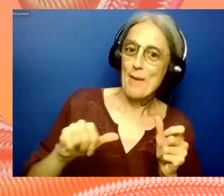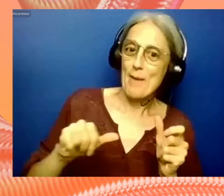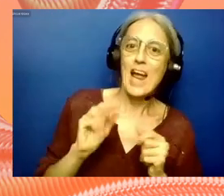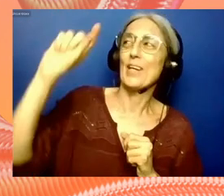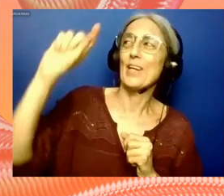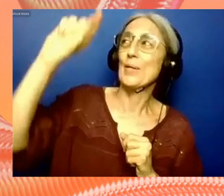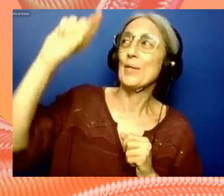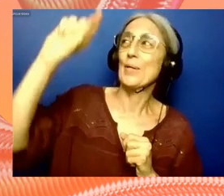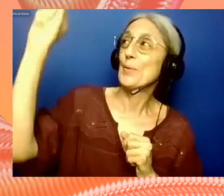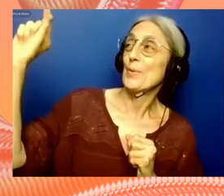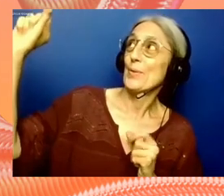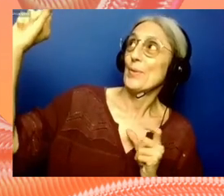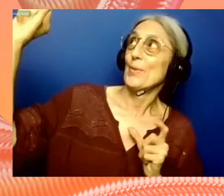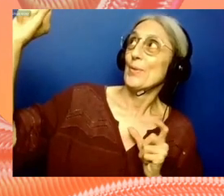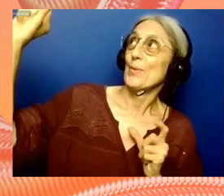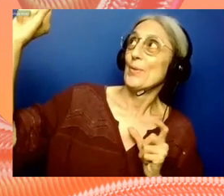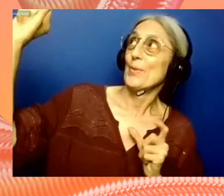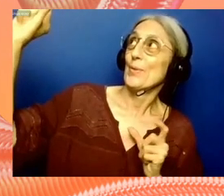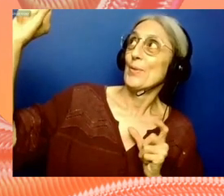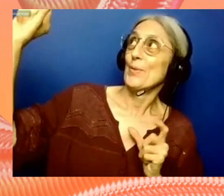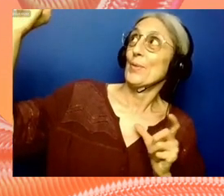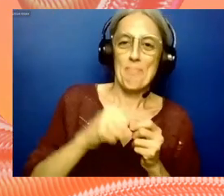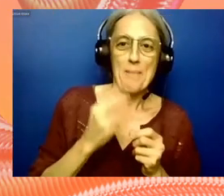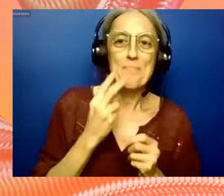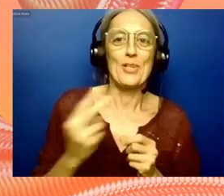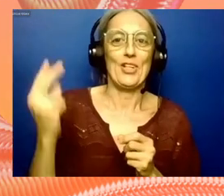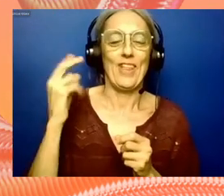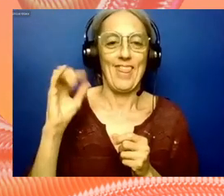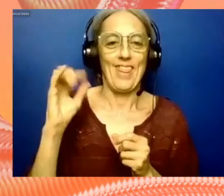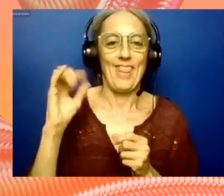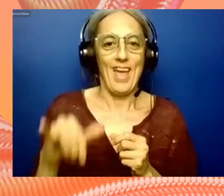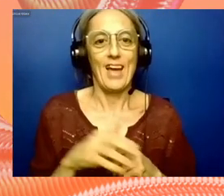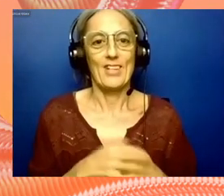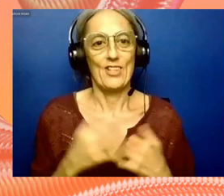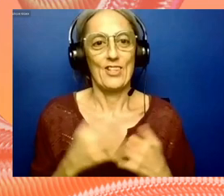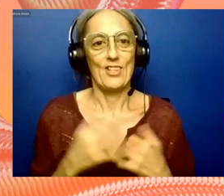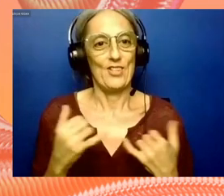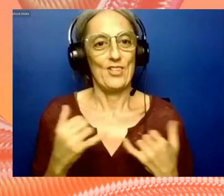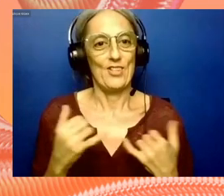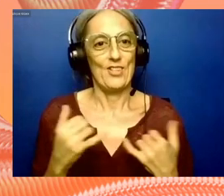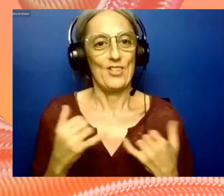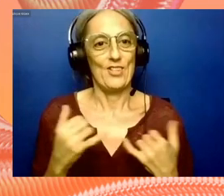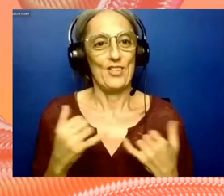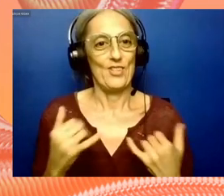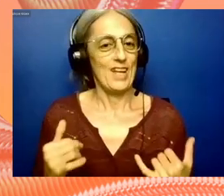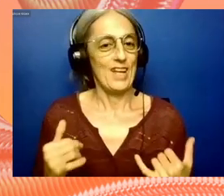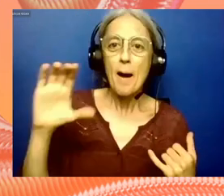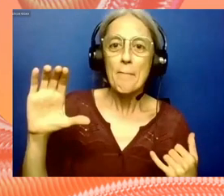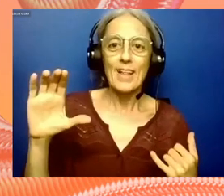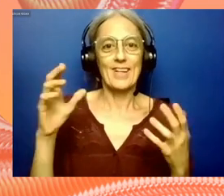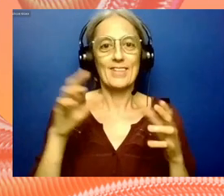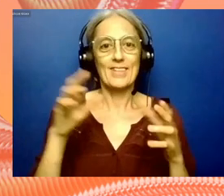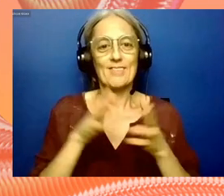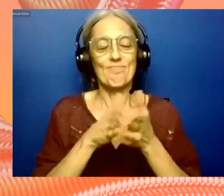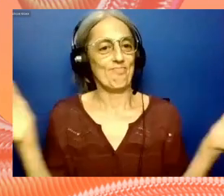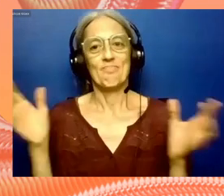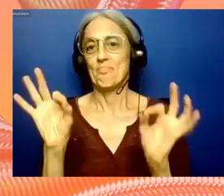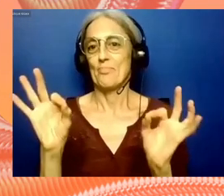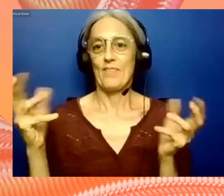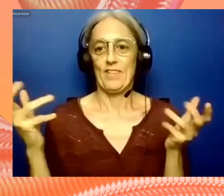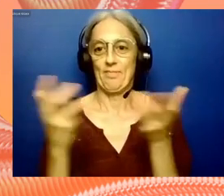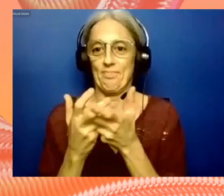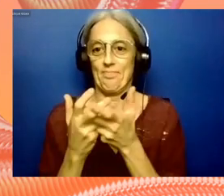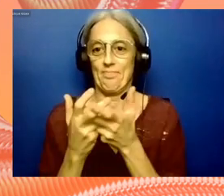now of the public. And so it's a really nice moment for us. Okay. So if you want to